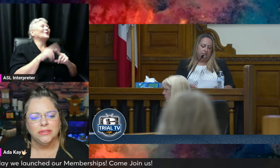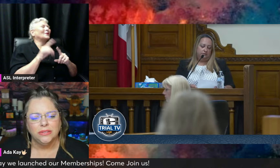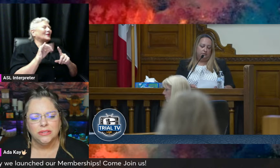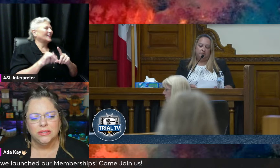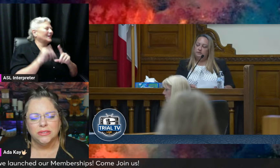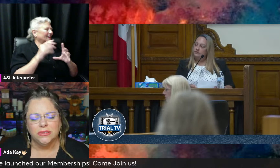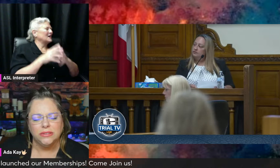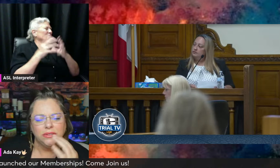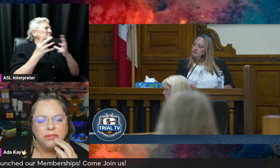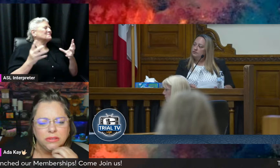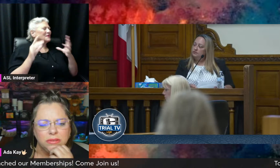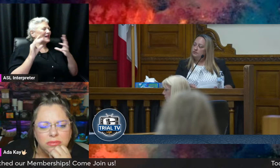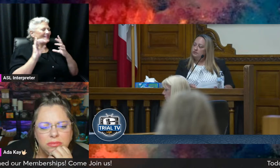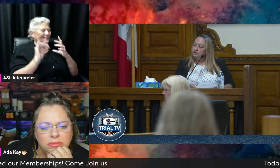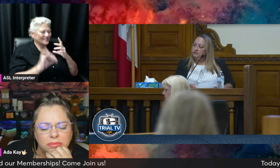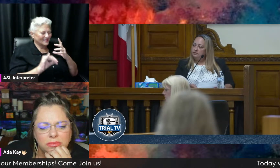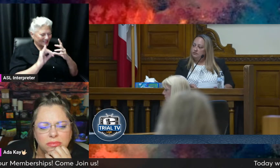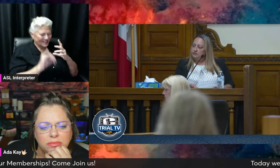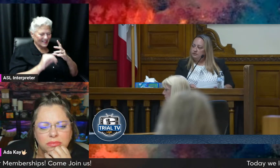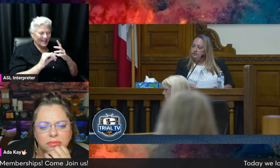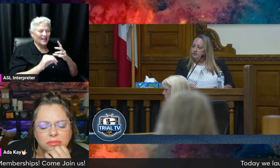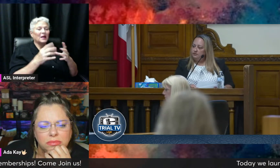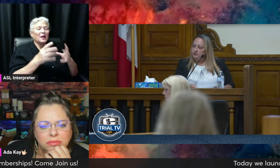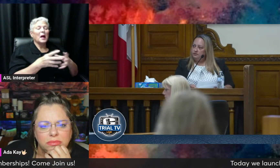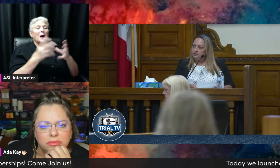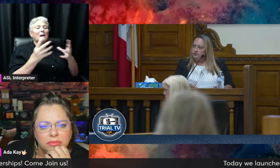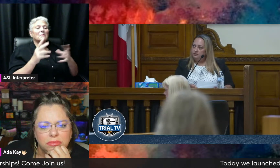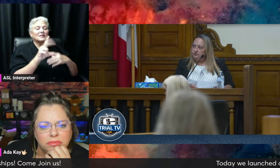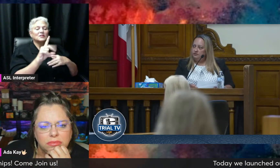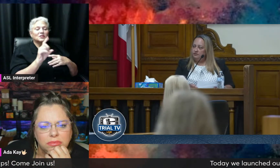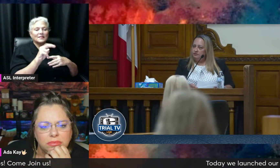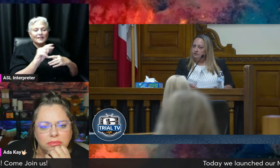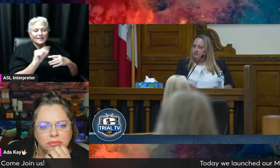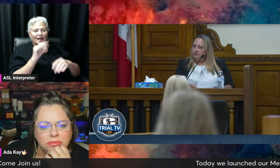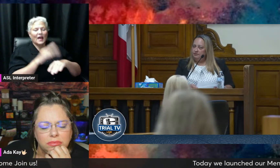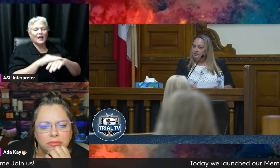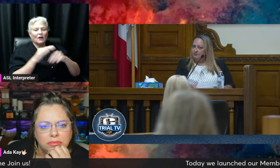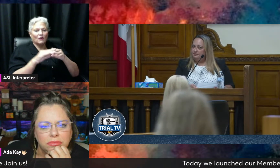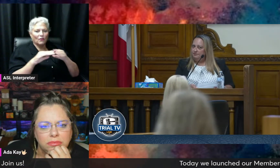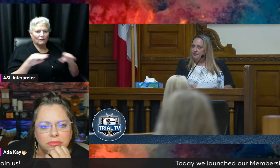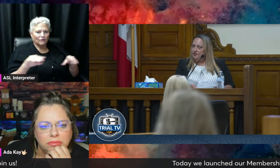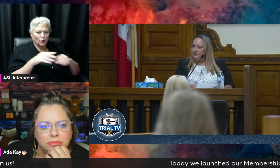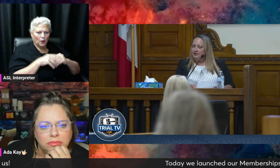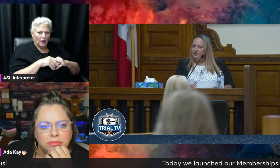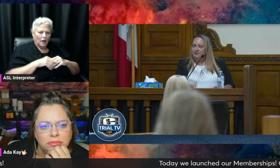on the floor had, wouldn't it?